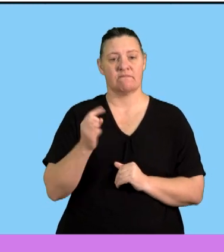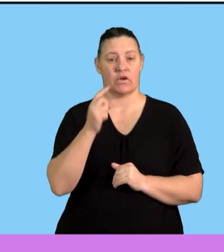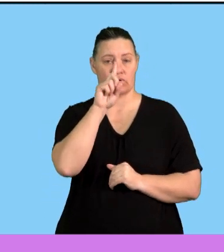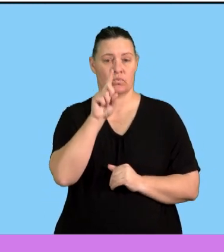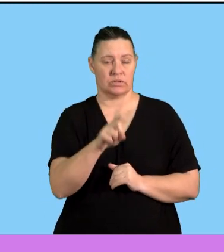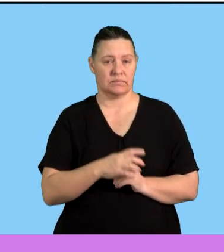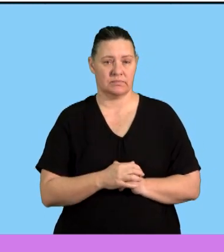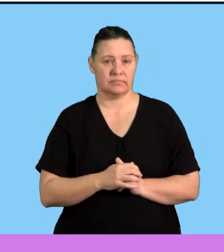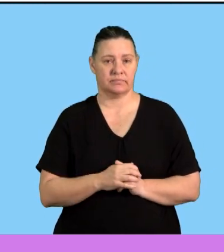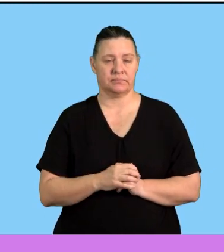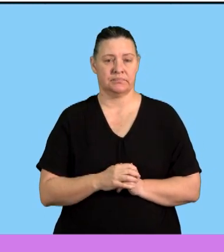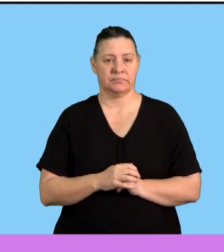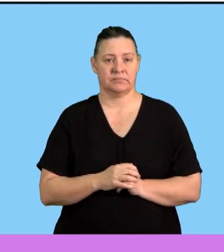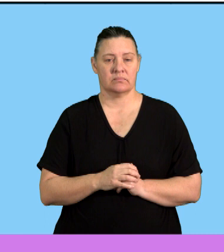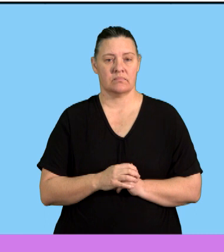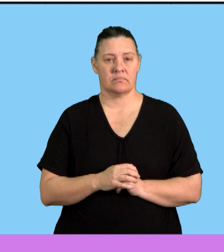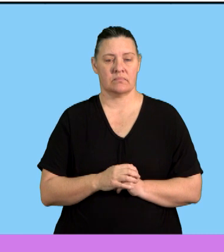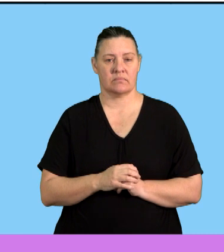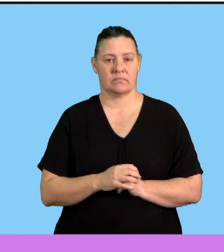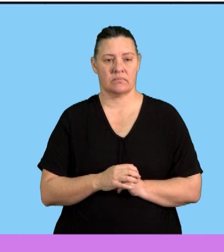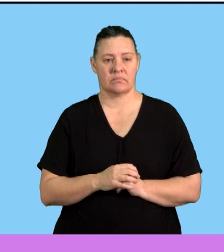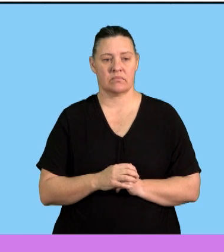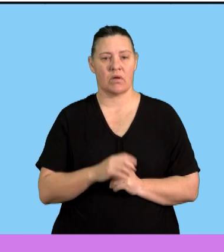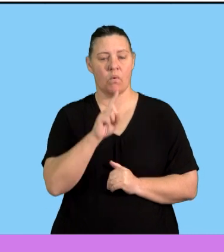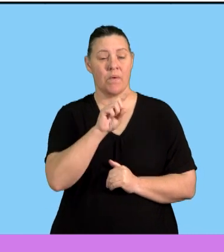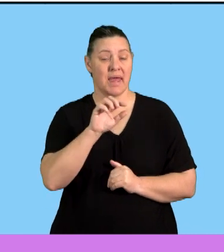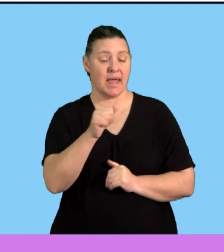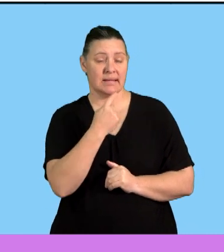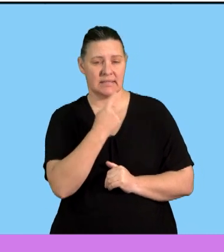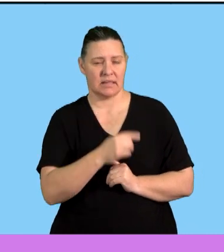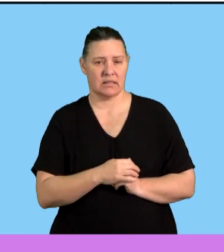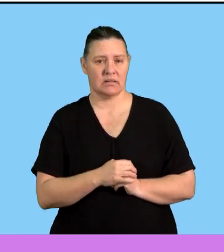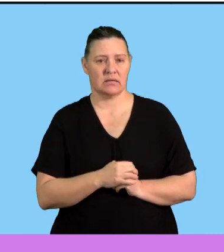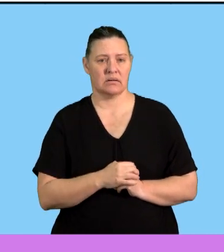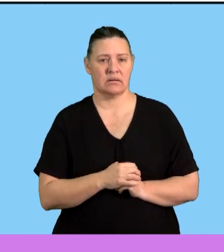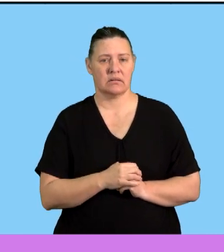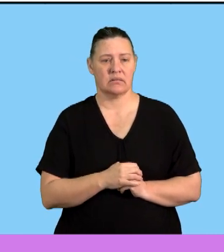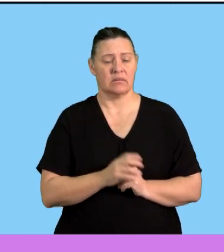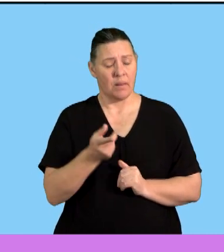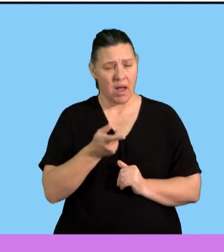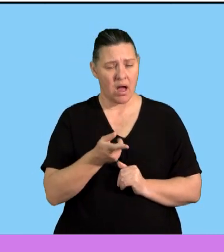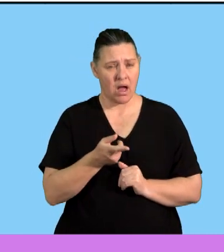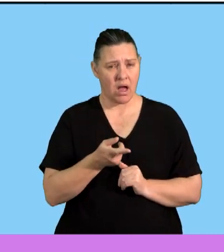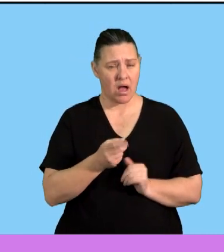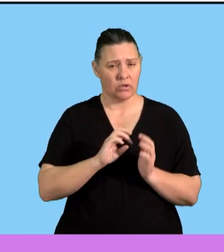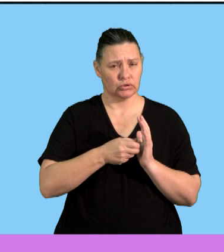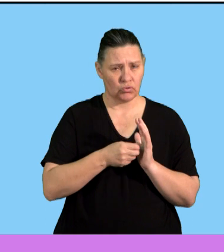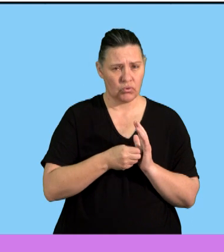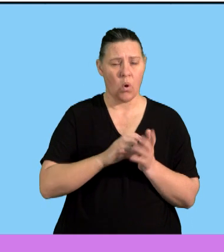first question. So question number 1A, it says, must the nut be screwed